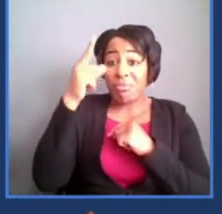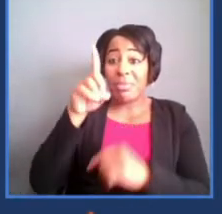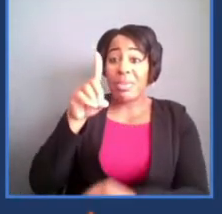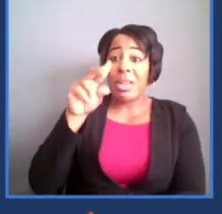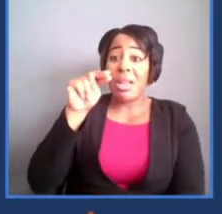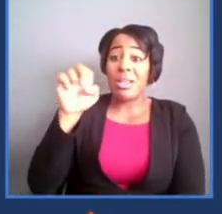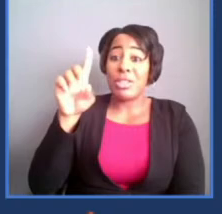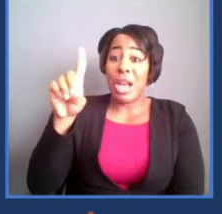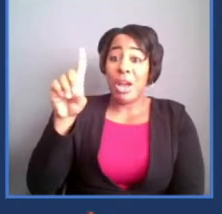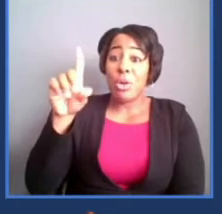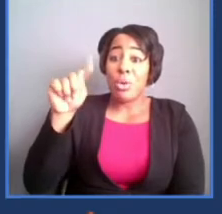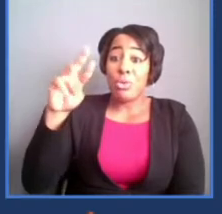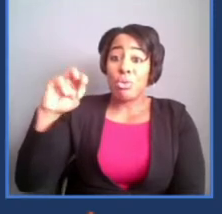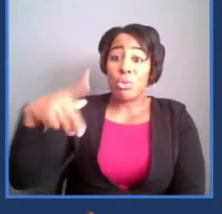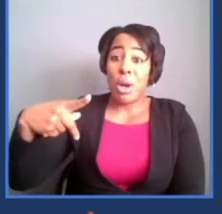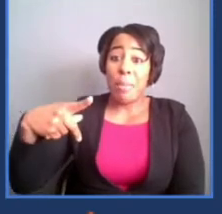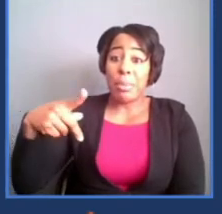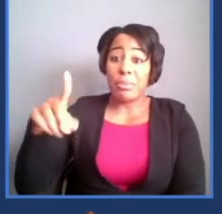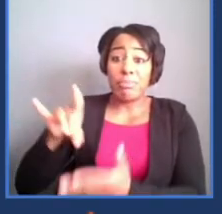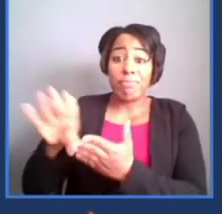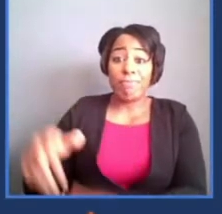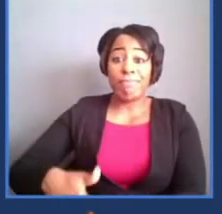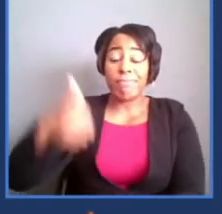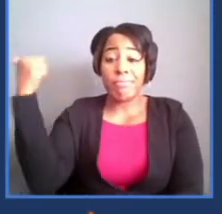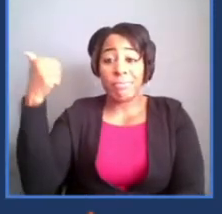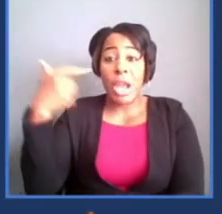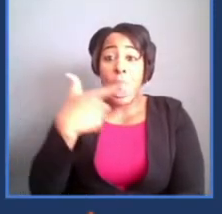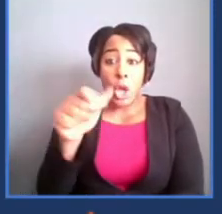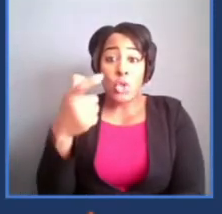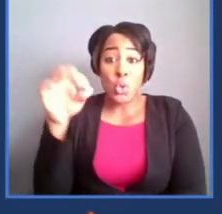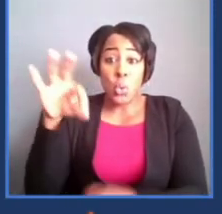And Georgia voters sent Donald Trump packing. You did that.